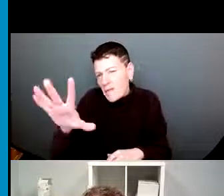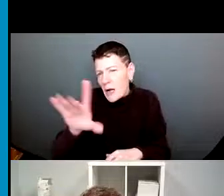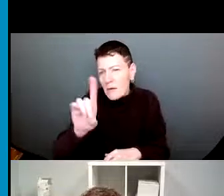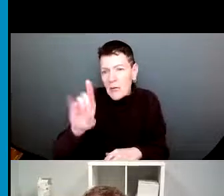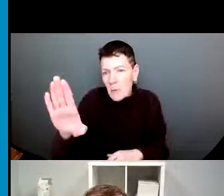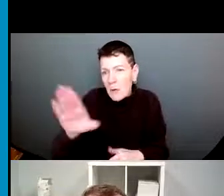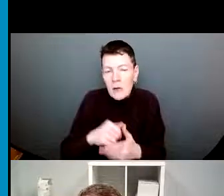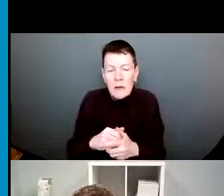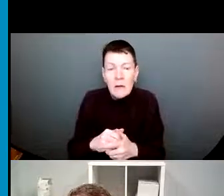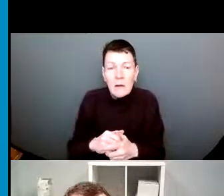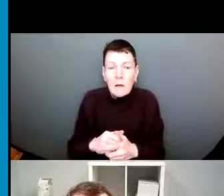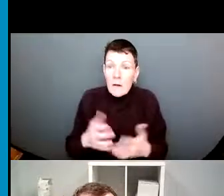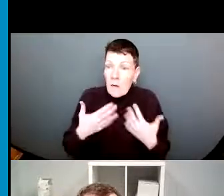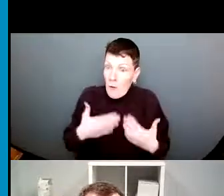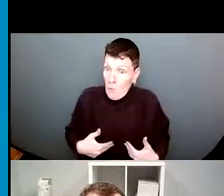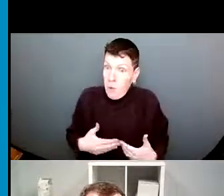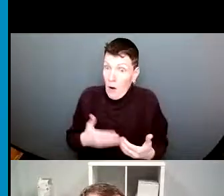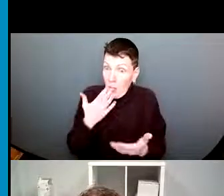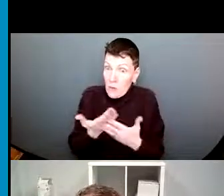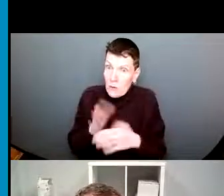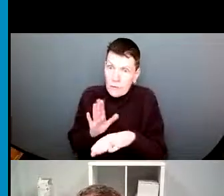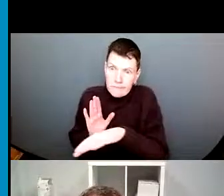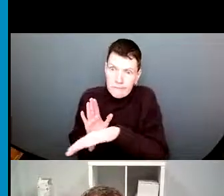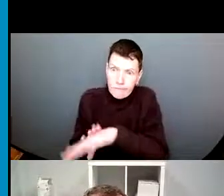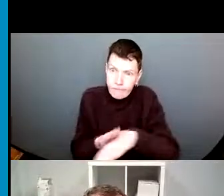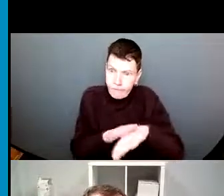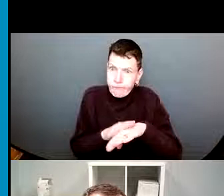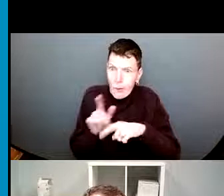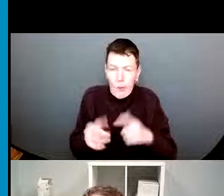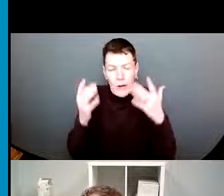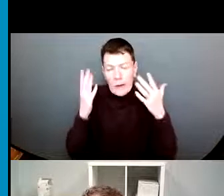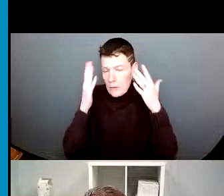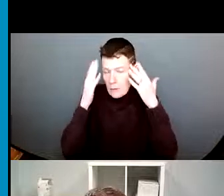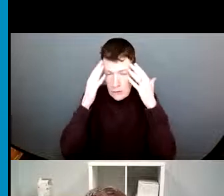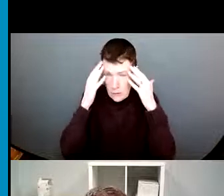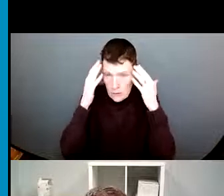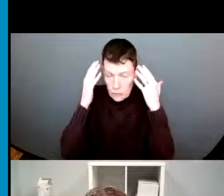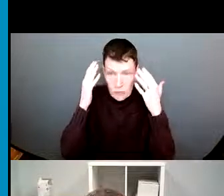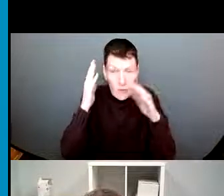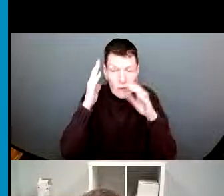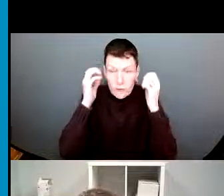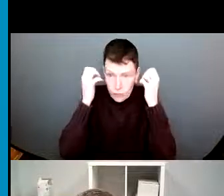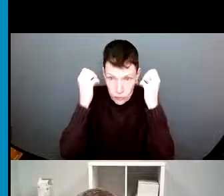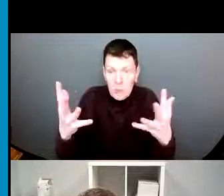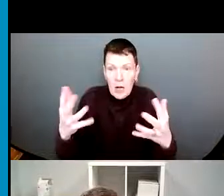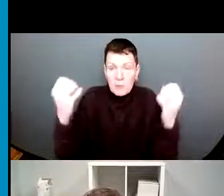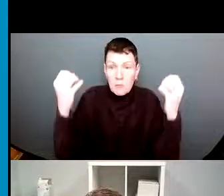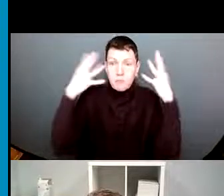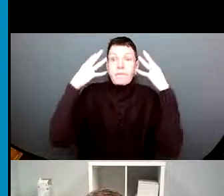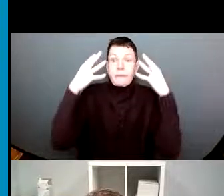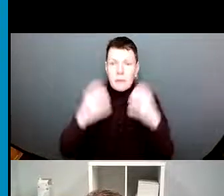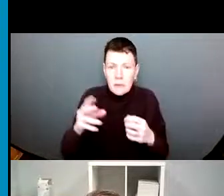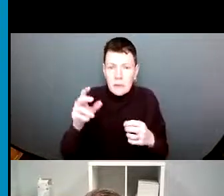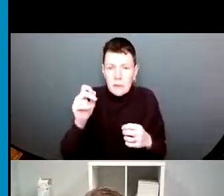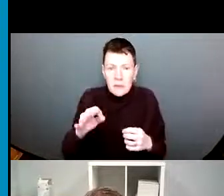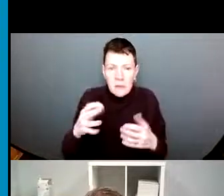So the body is quite good at giving you warning signs when you've had a little bit too much exposure to loud sound. If you are getting